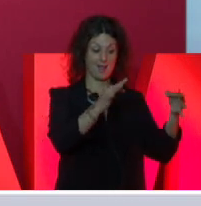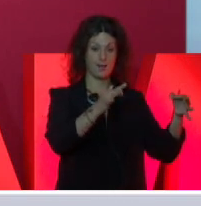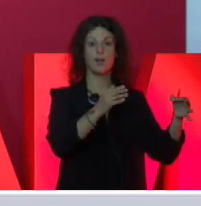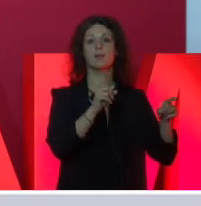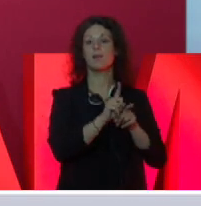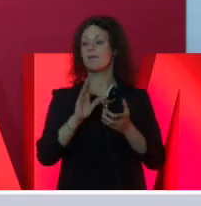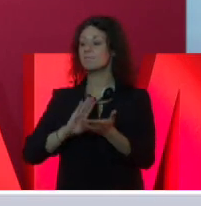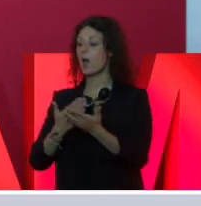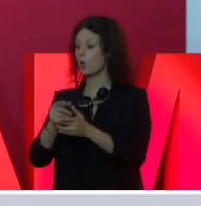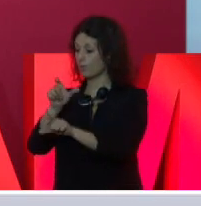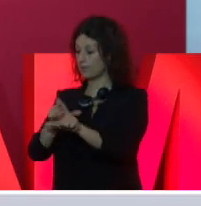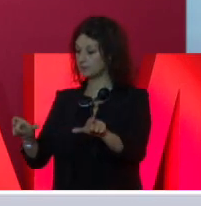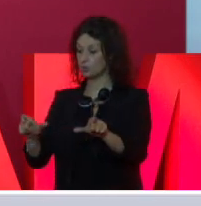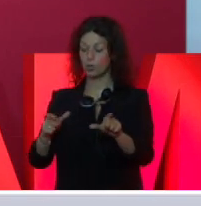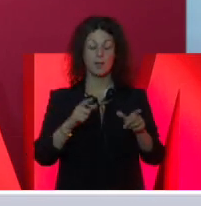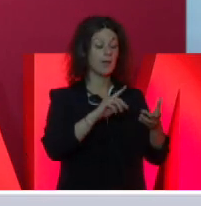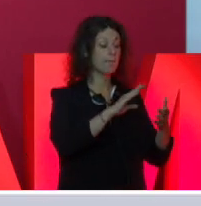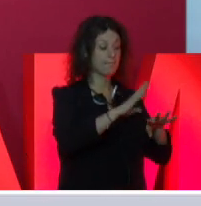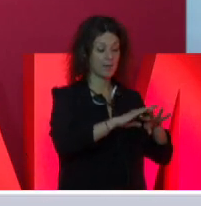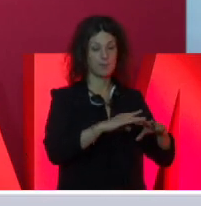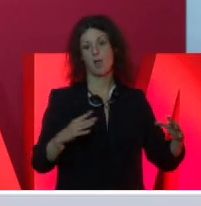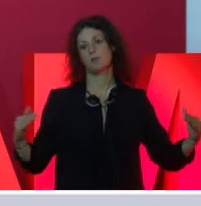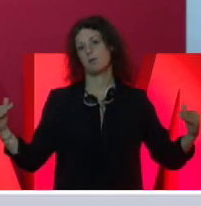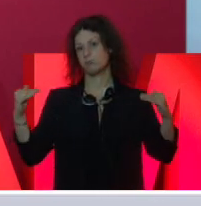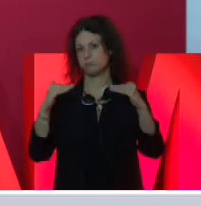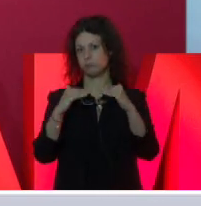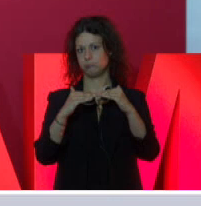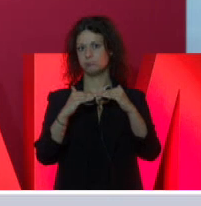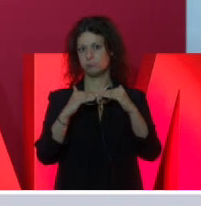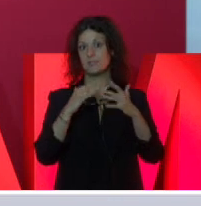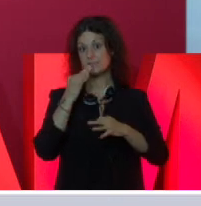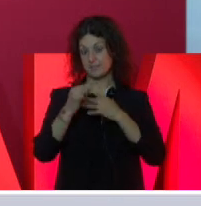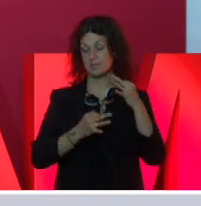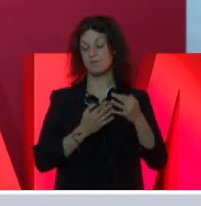values, and therefore, not only should we preserve, but we should indeed